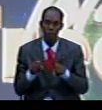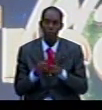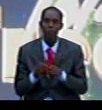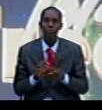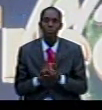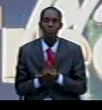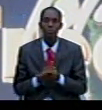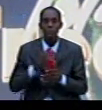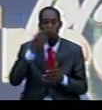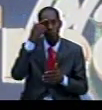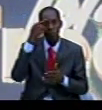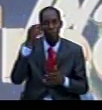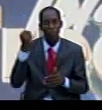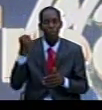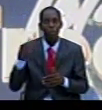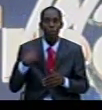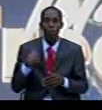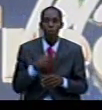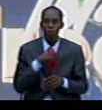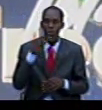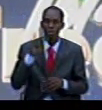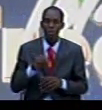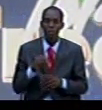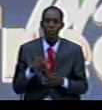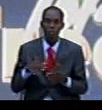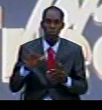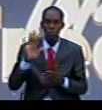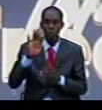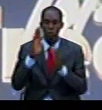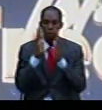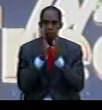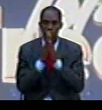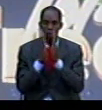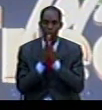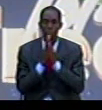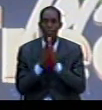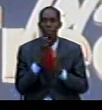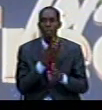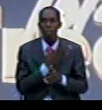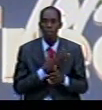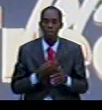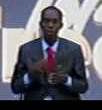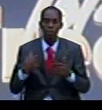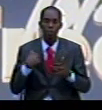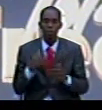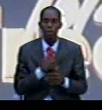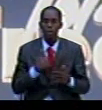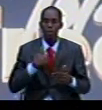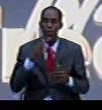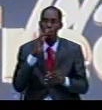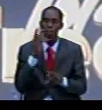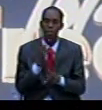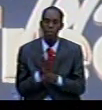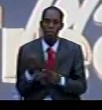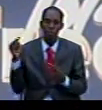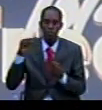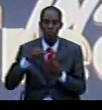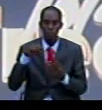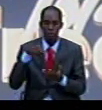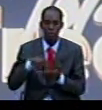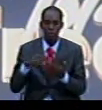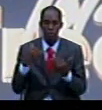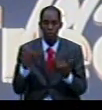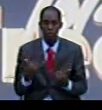Because we need those prayers and we have been sustained up until this moment because of your